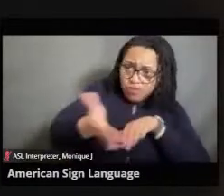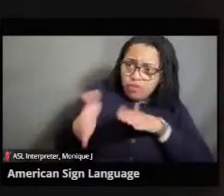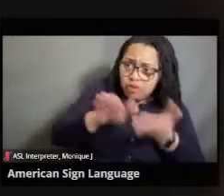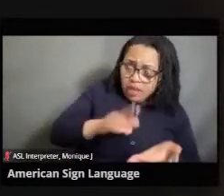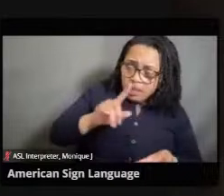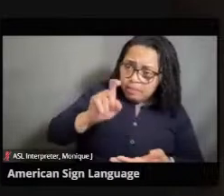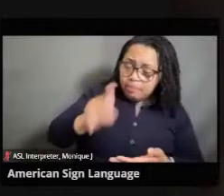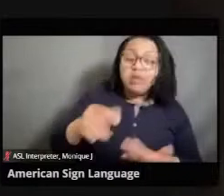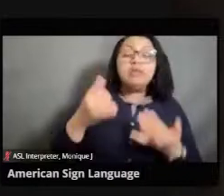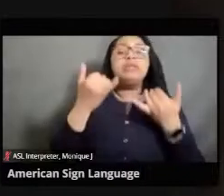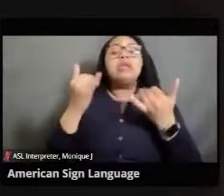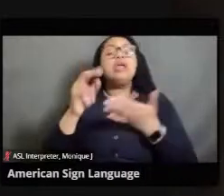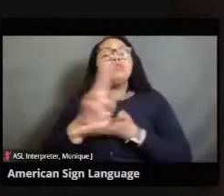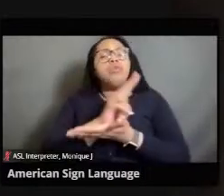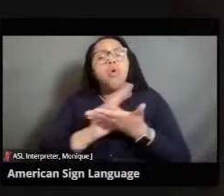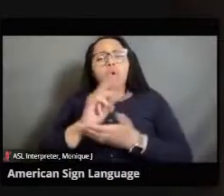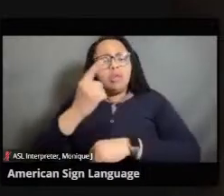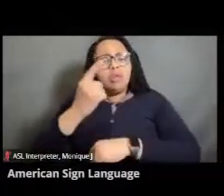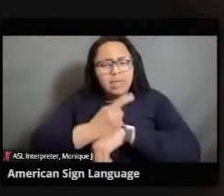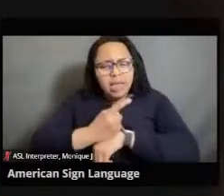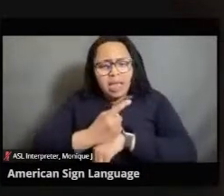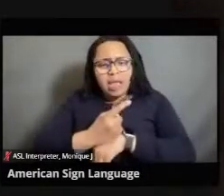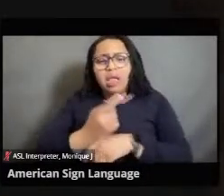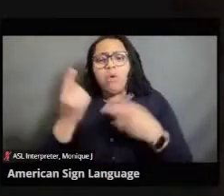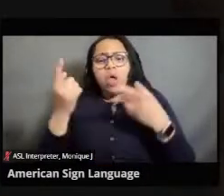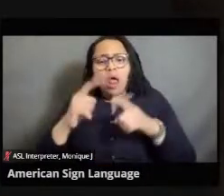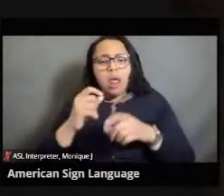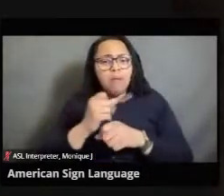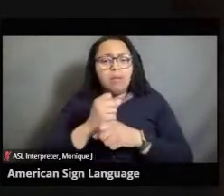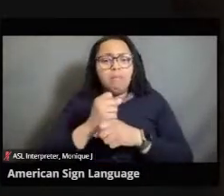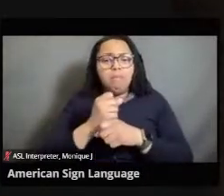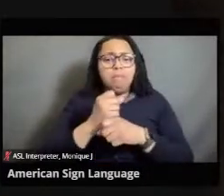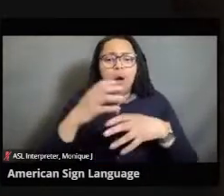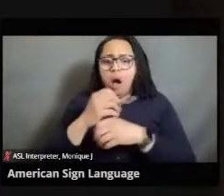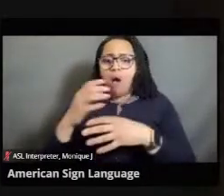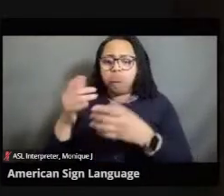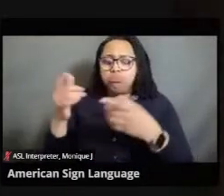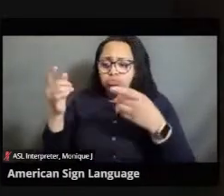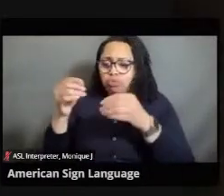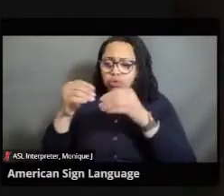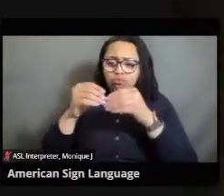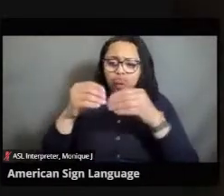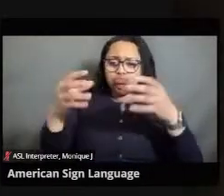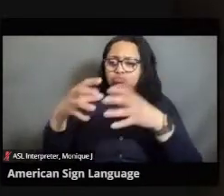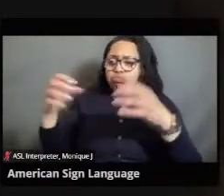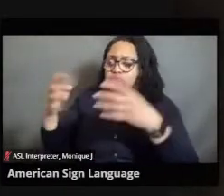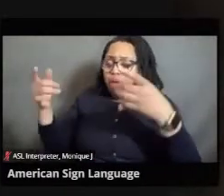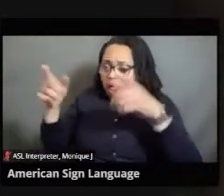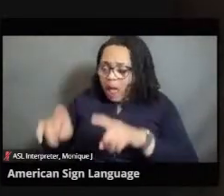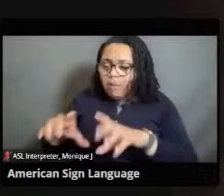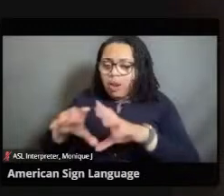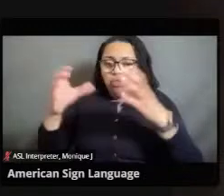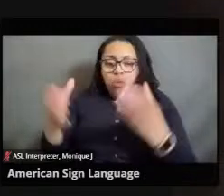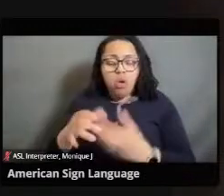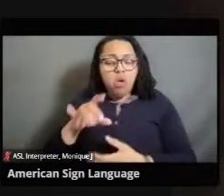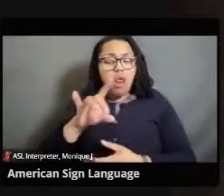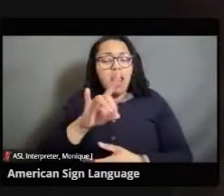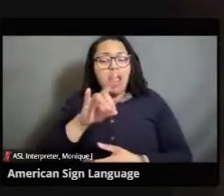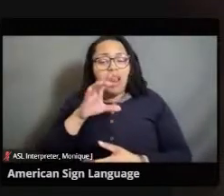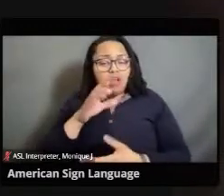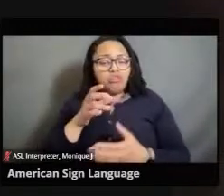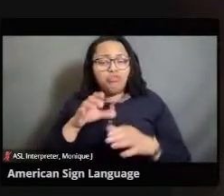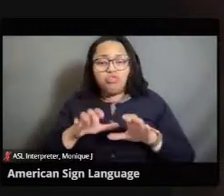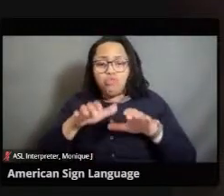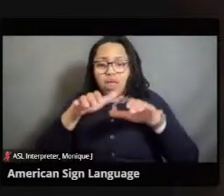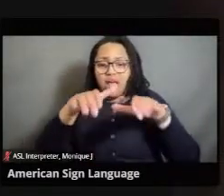when bombs are dropped around the world, 800 graves are filled at home,